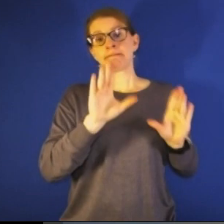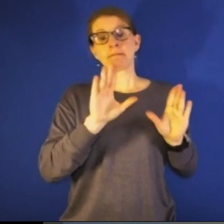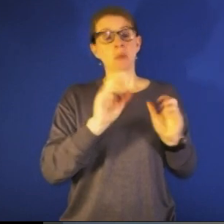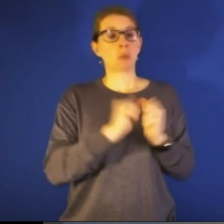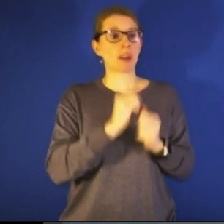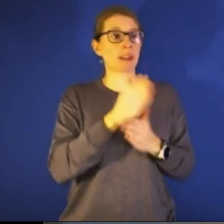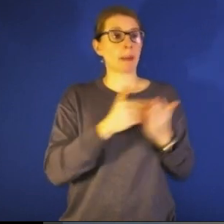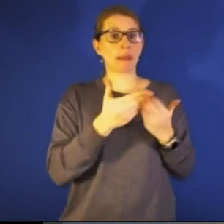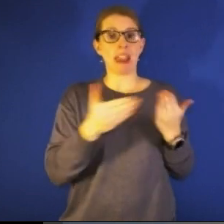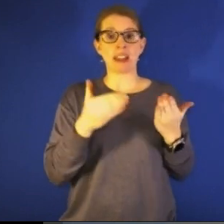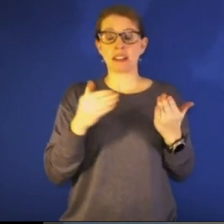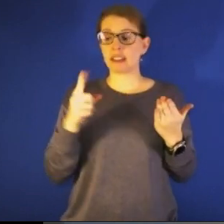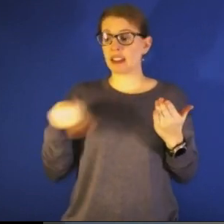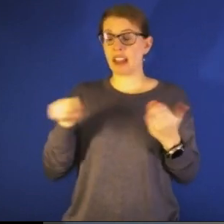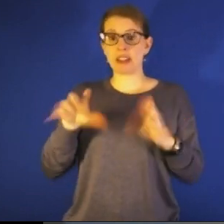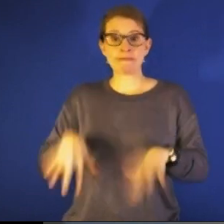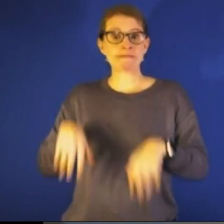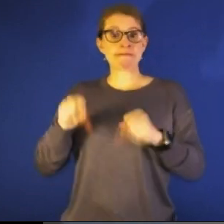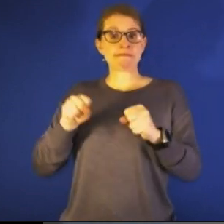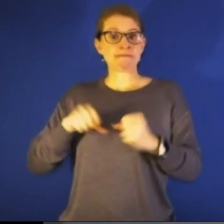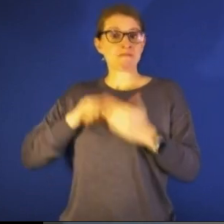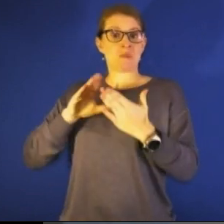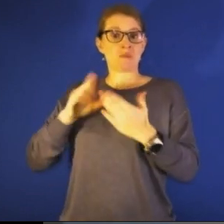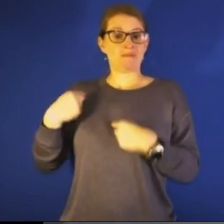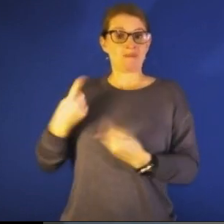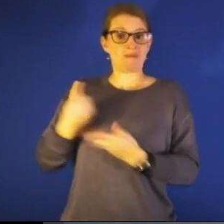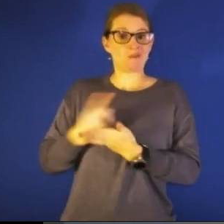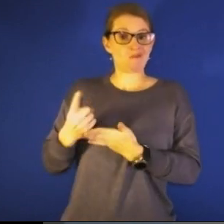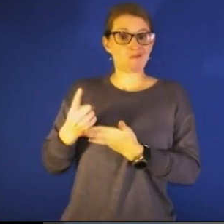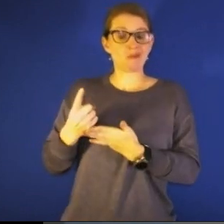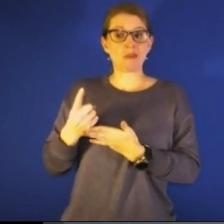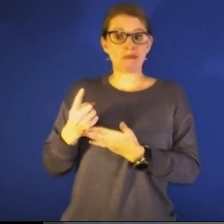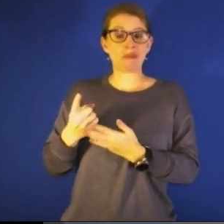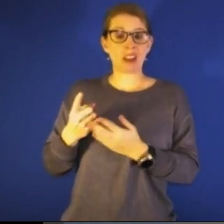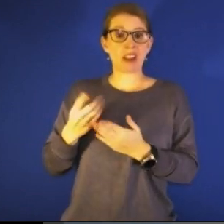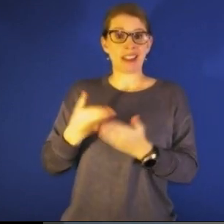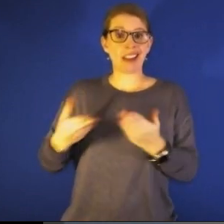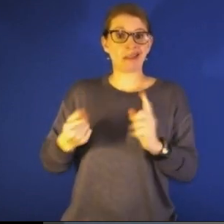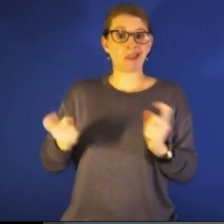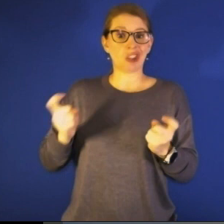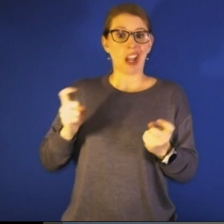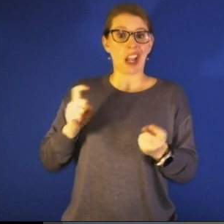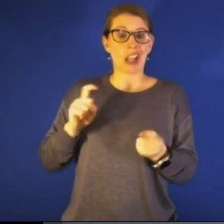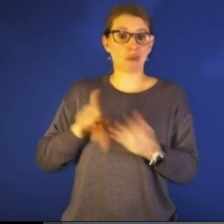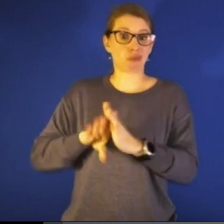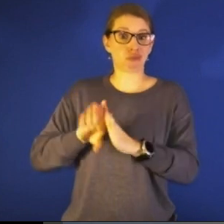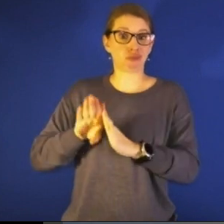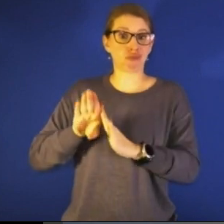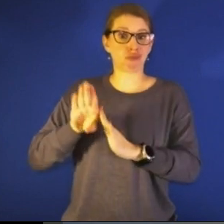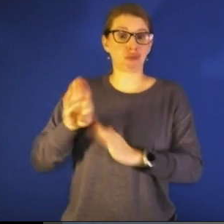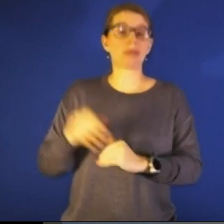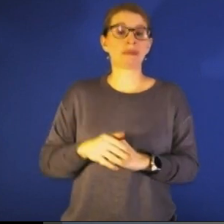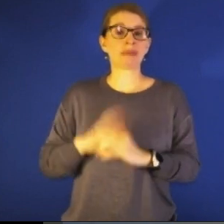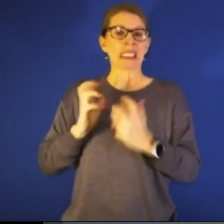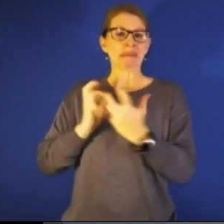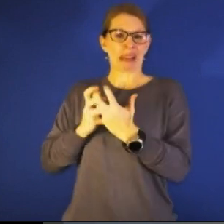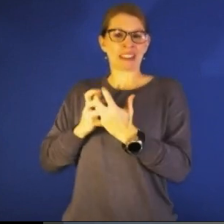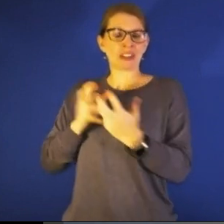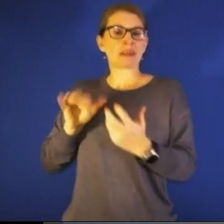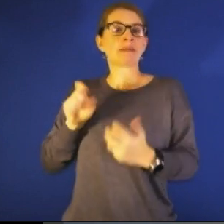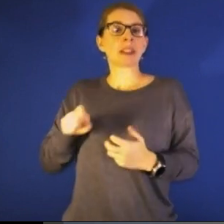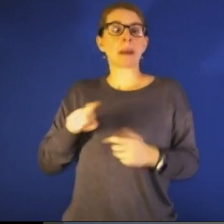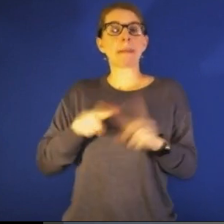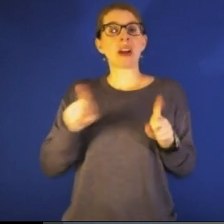have stepped up and done in the last week as things have built to kind of a crescendo here. But across the